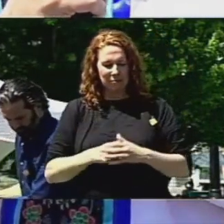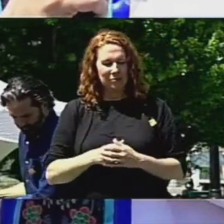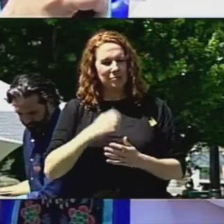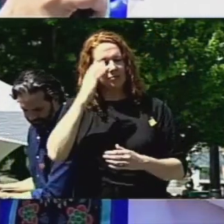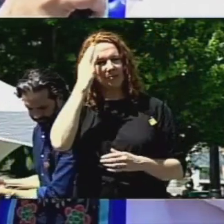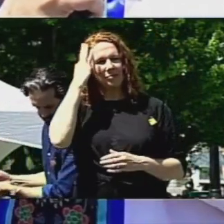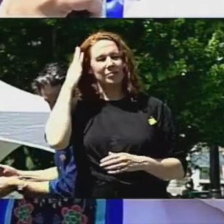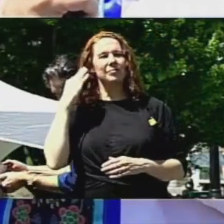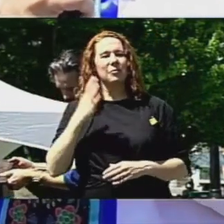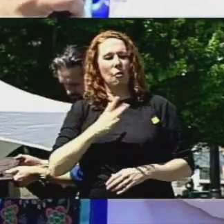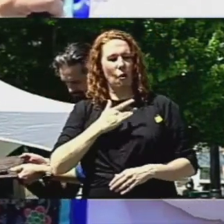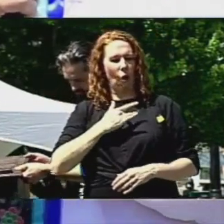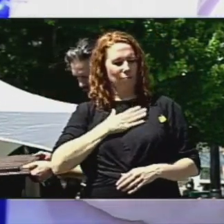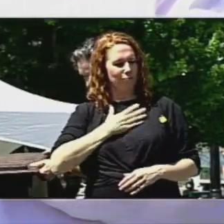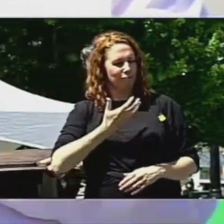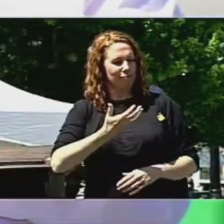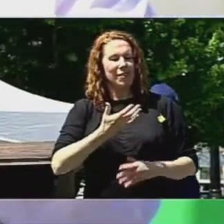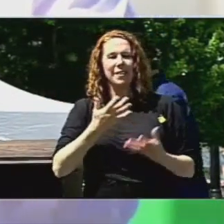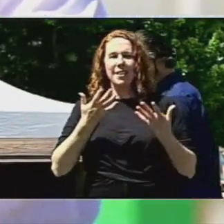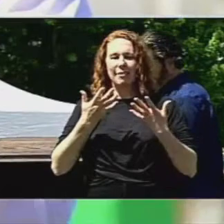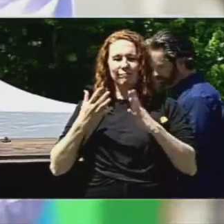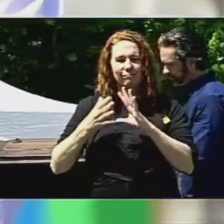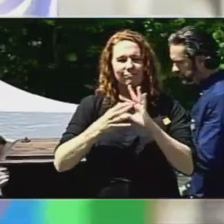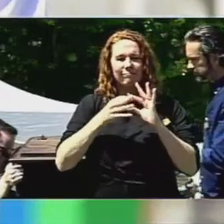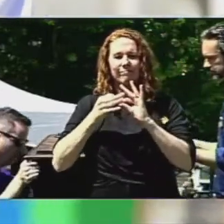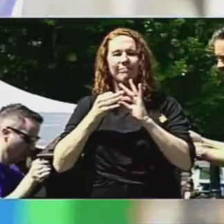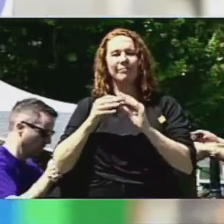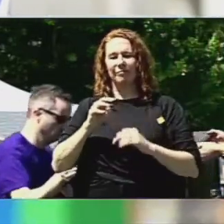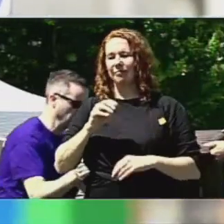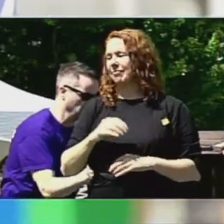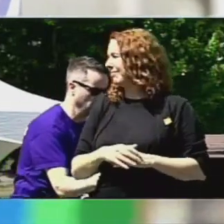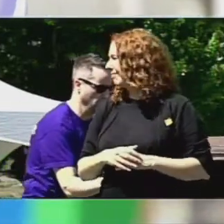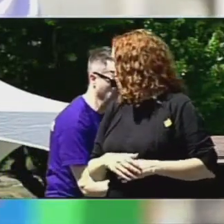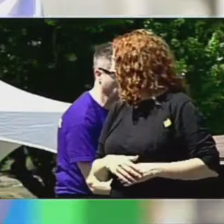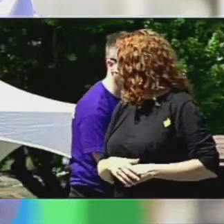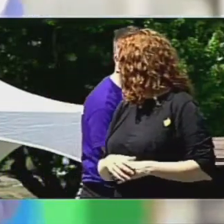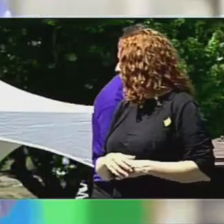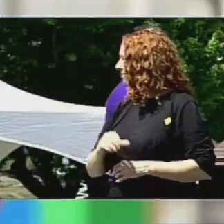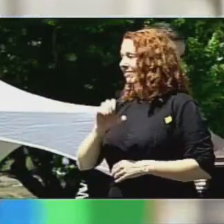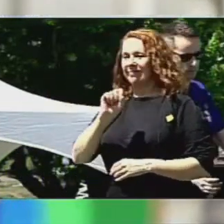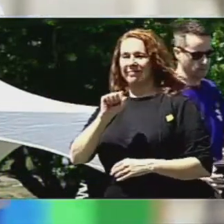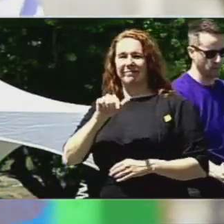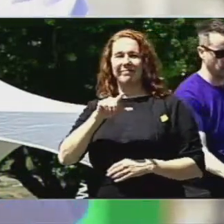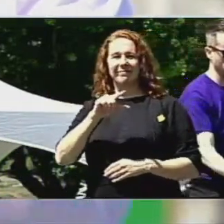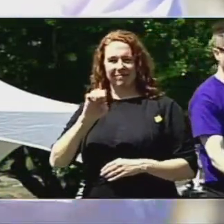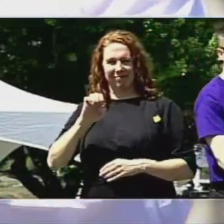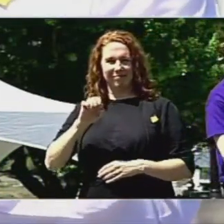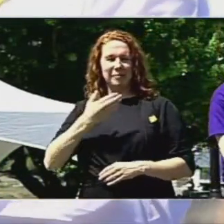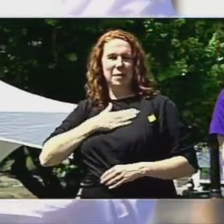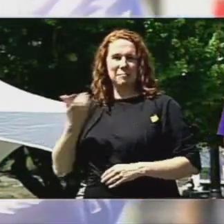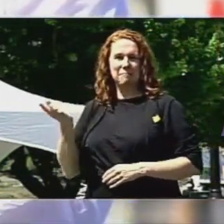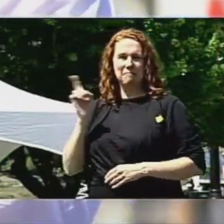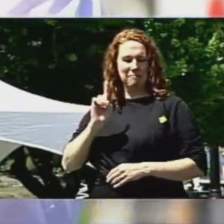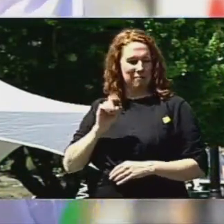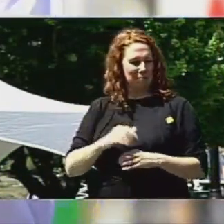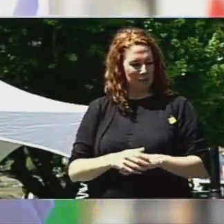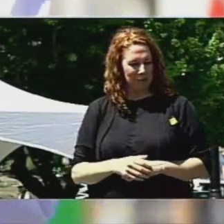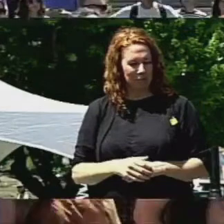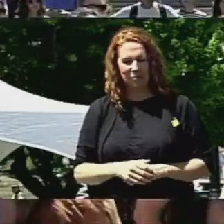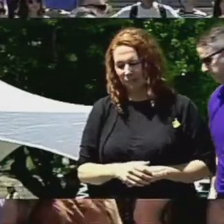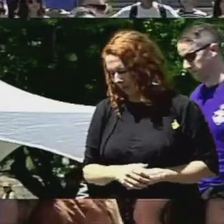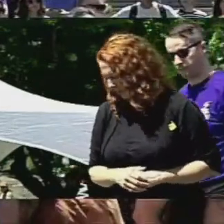bit from her heart with the family. Might be coming up with her, but if Sage would come up and say a few words, we'd be deeply honored. Thank